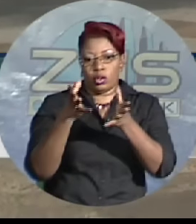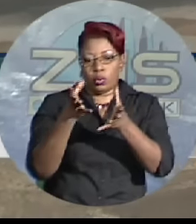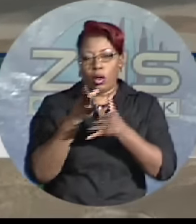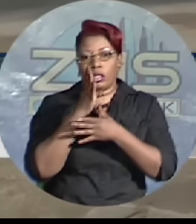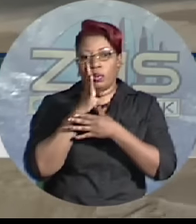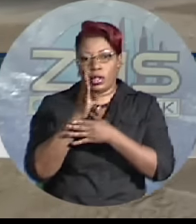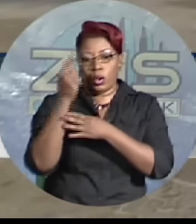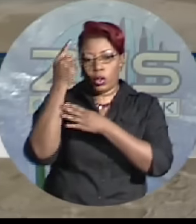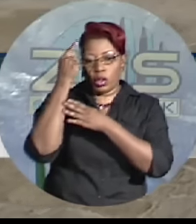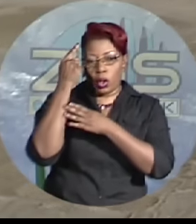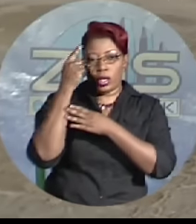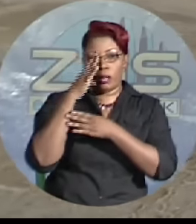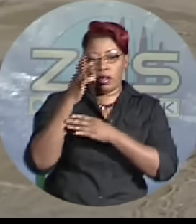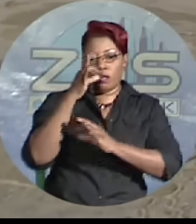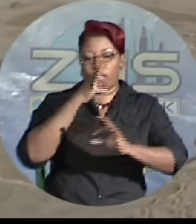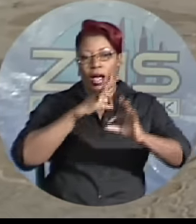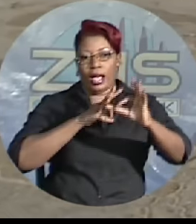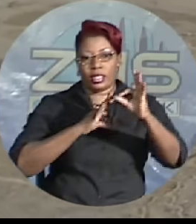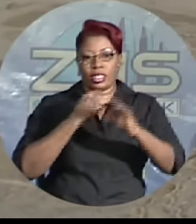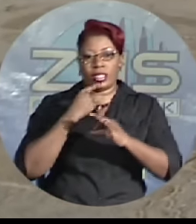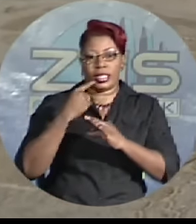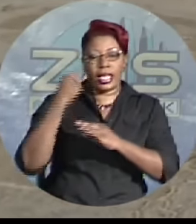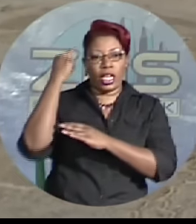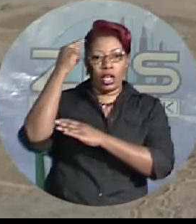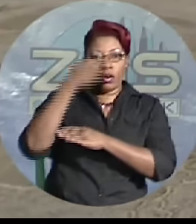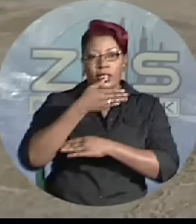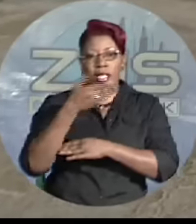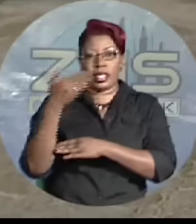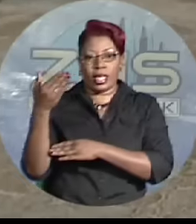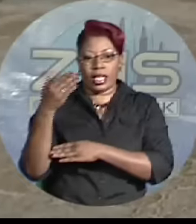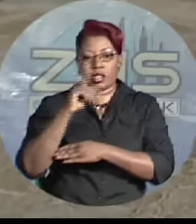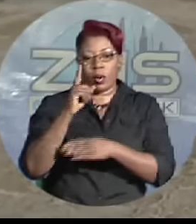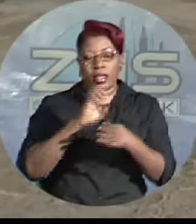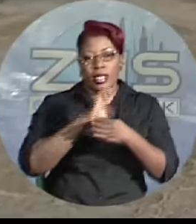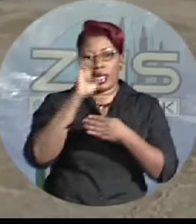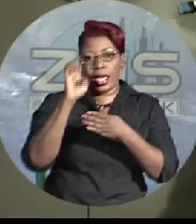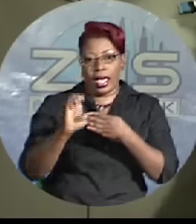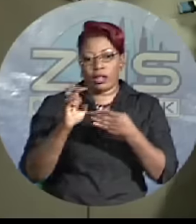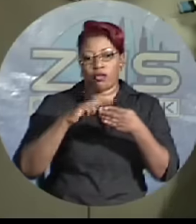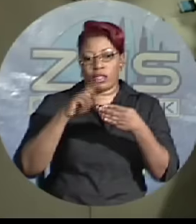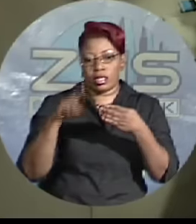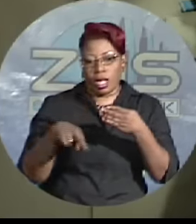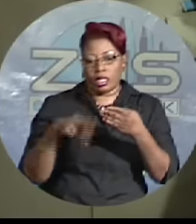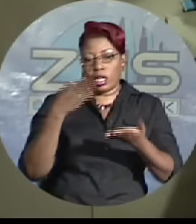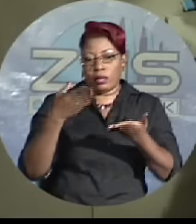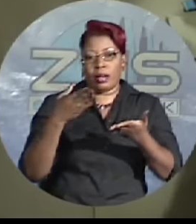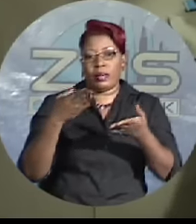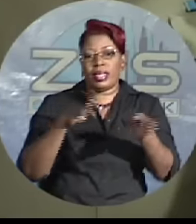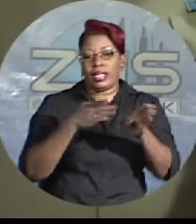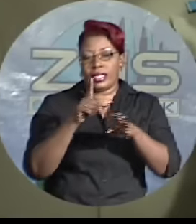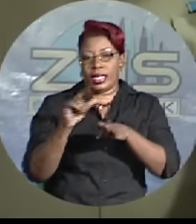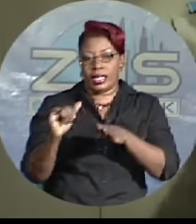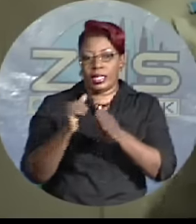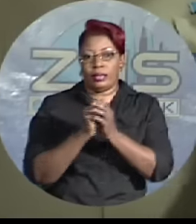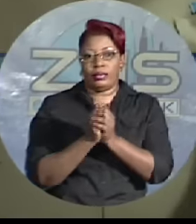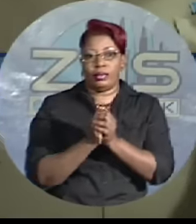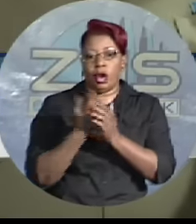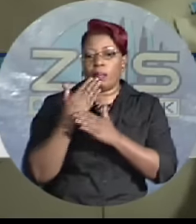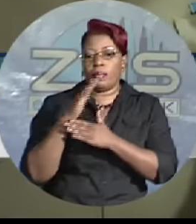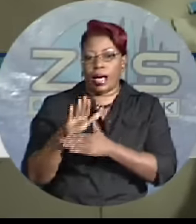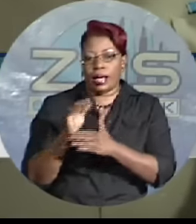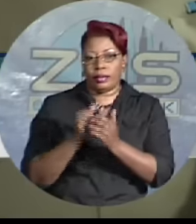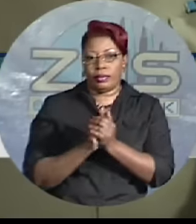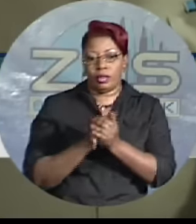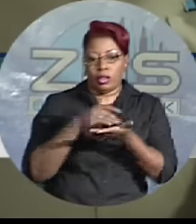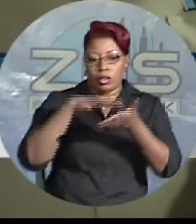wannabes who thought it would be fashionable to say crazy things where the end result could have been deadly. Here we have children in our schools that know each